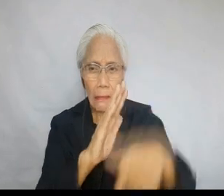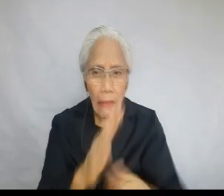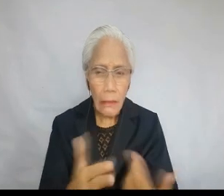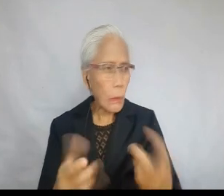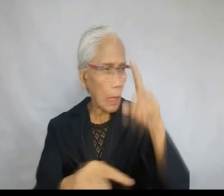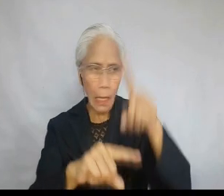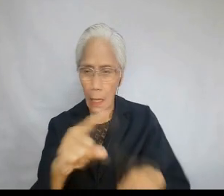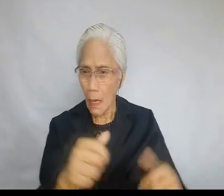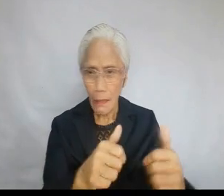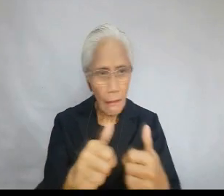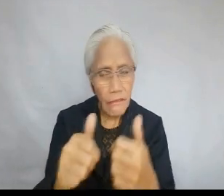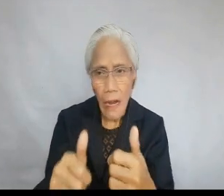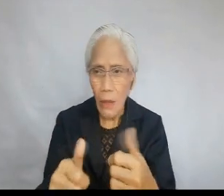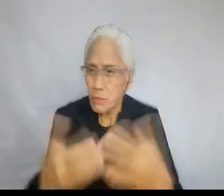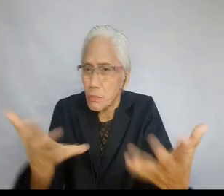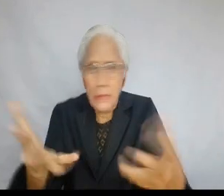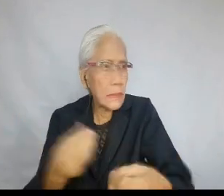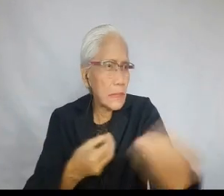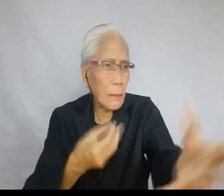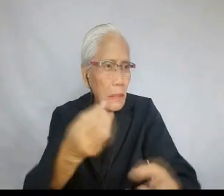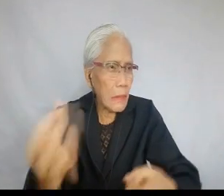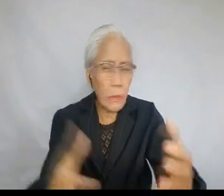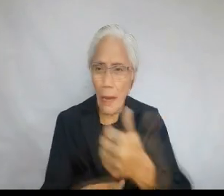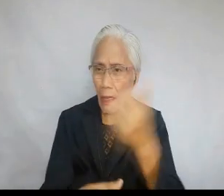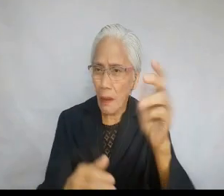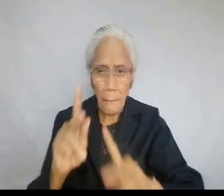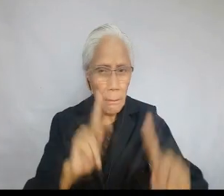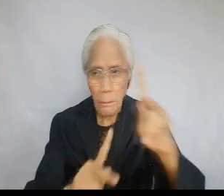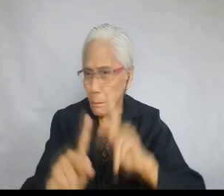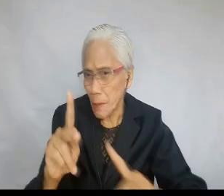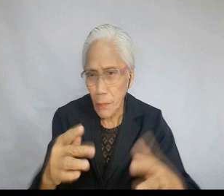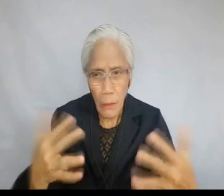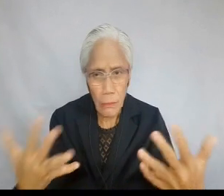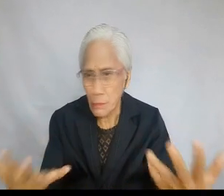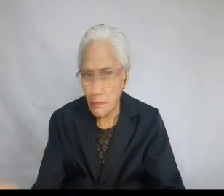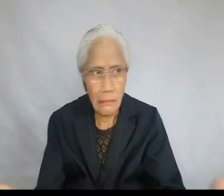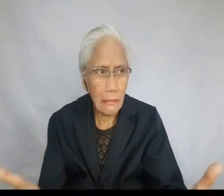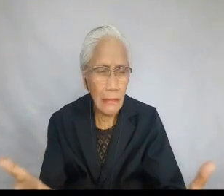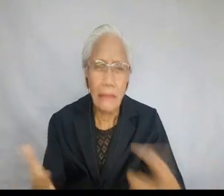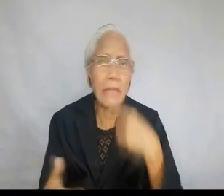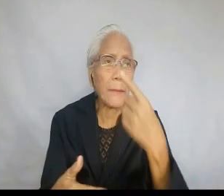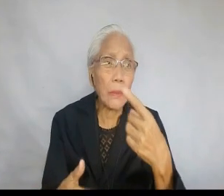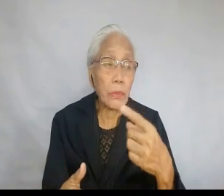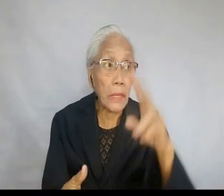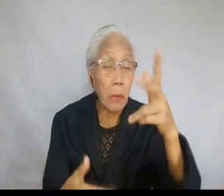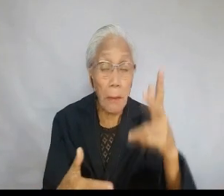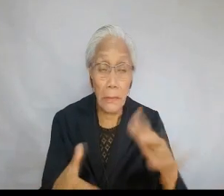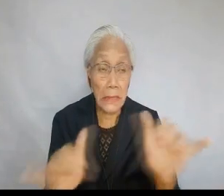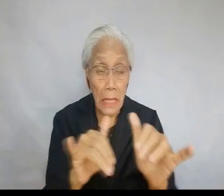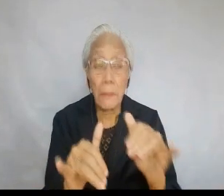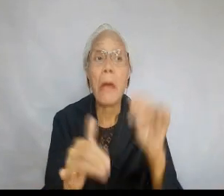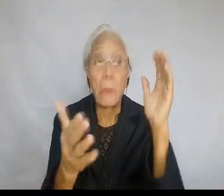to the afterlife. It will be given to other people and divided. Just like the third wife said, she's going to remarry. The second